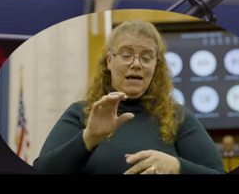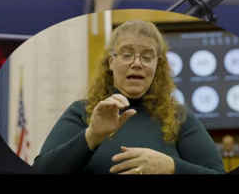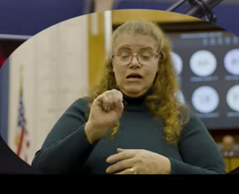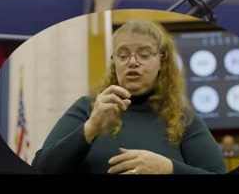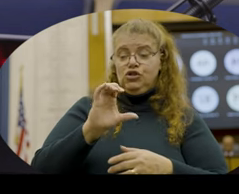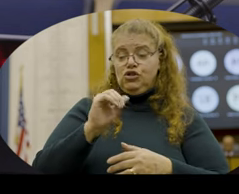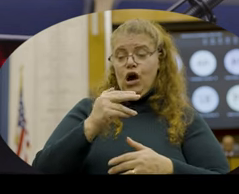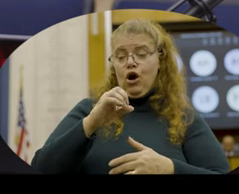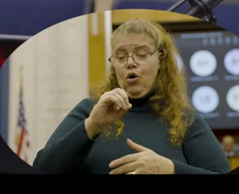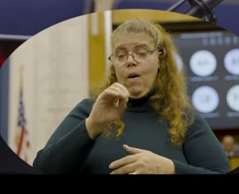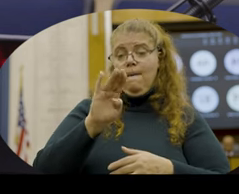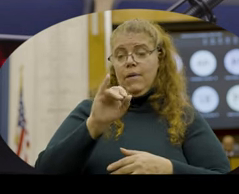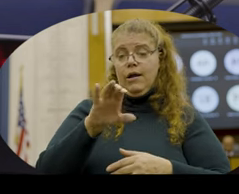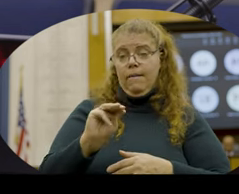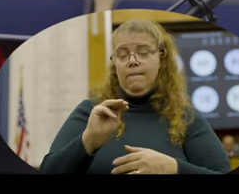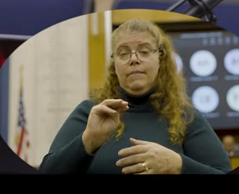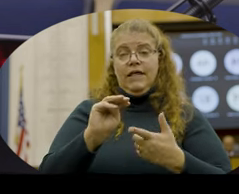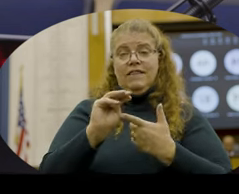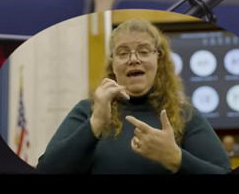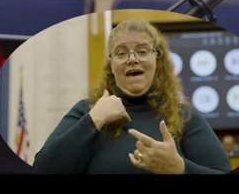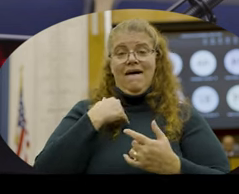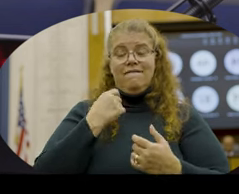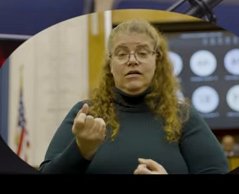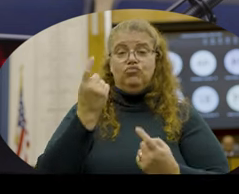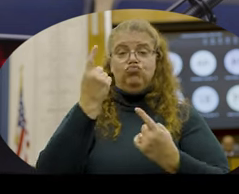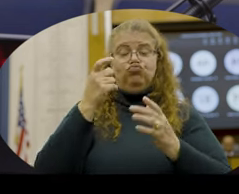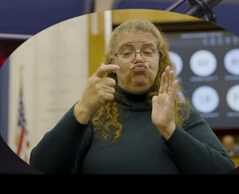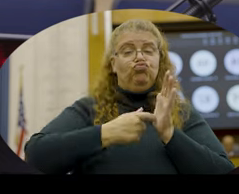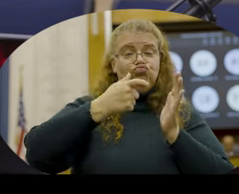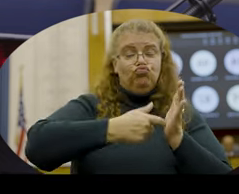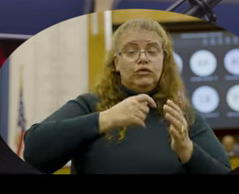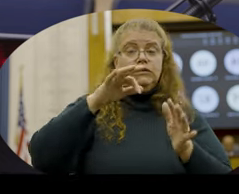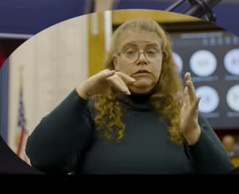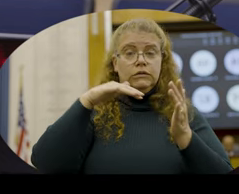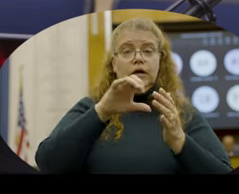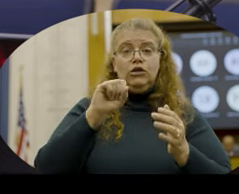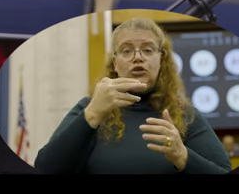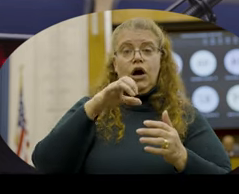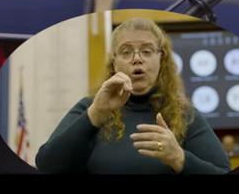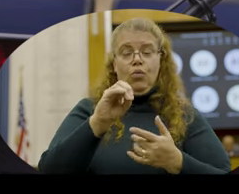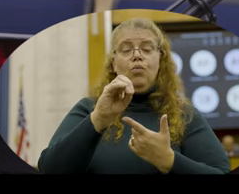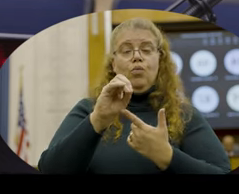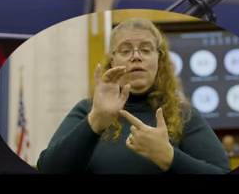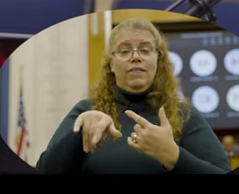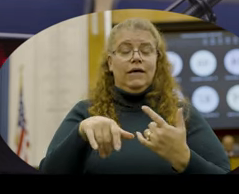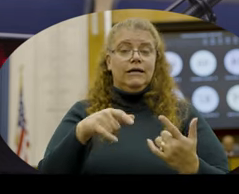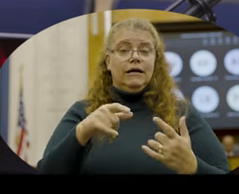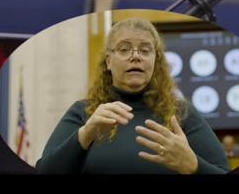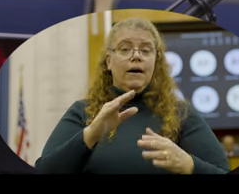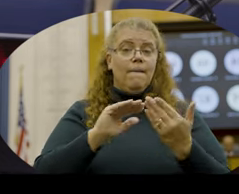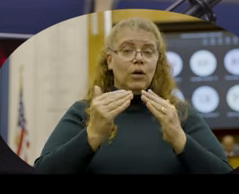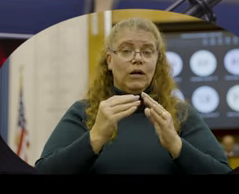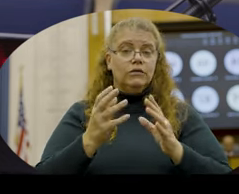arise. We're also committed to improving our neighborhoods for all Richmonders through our strategic capital investments